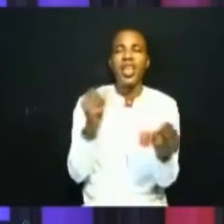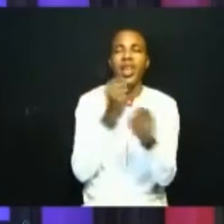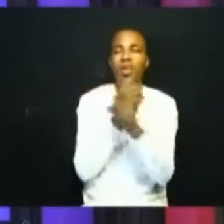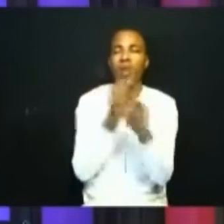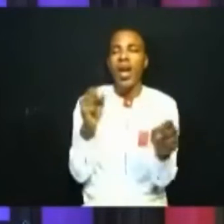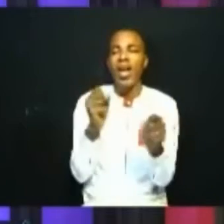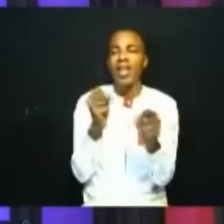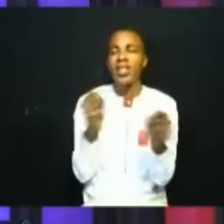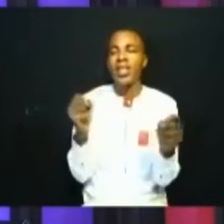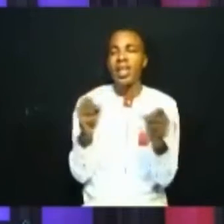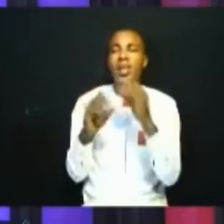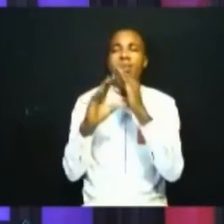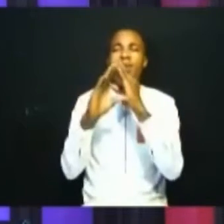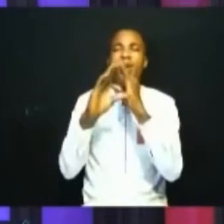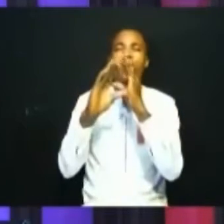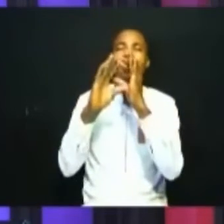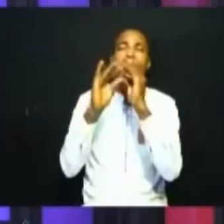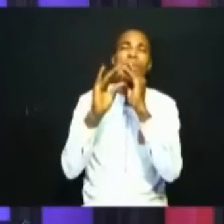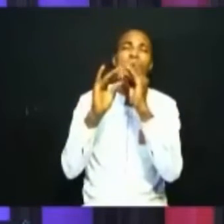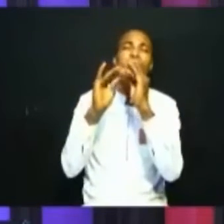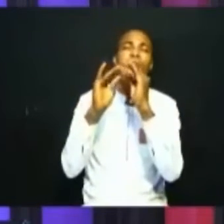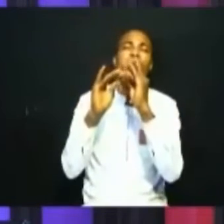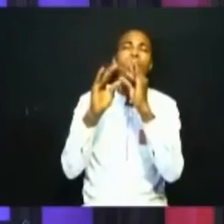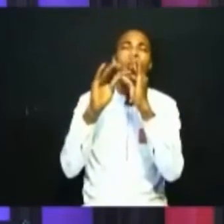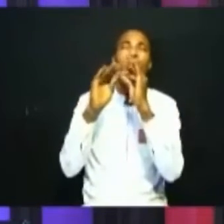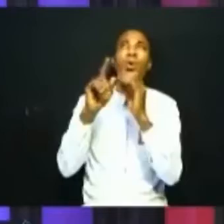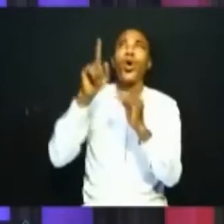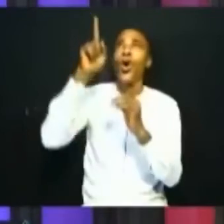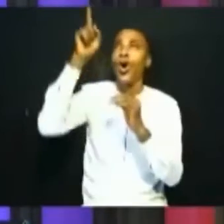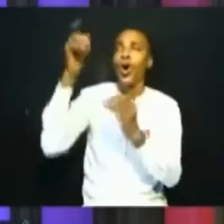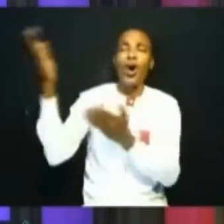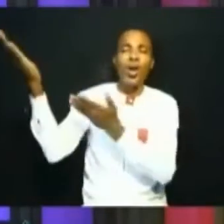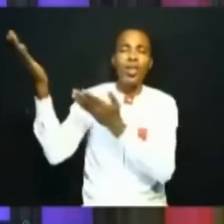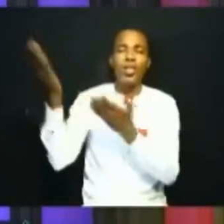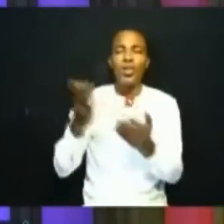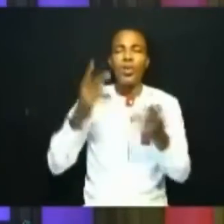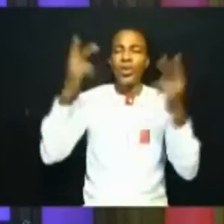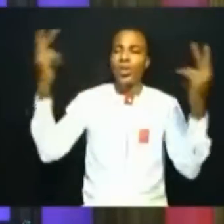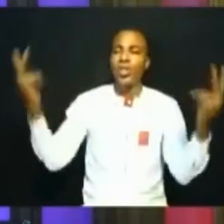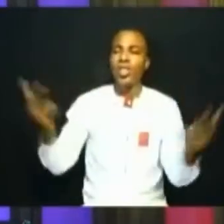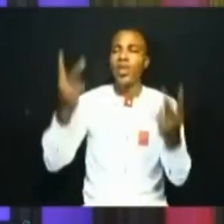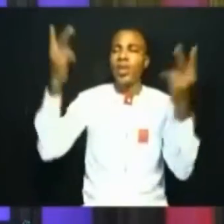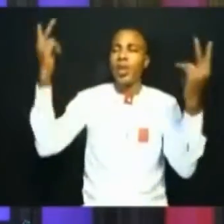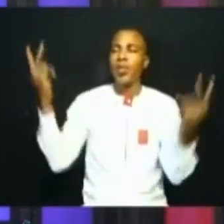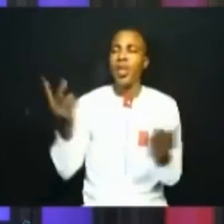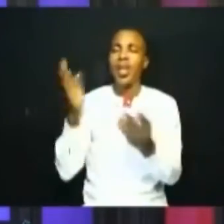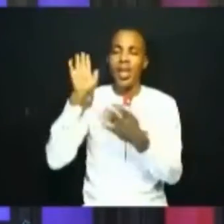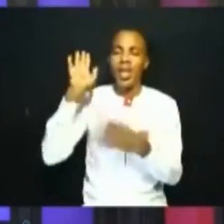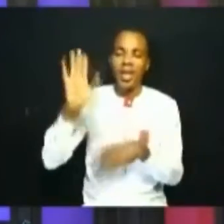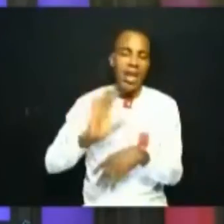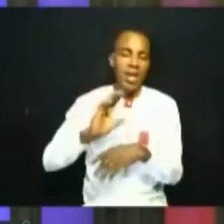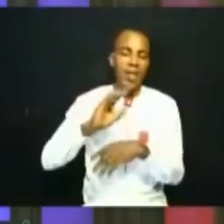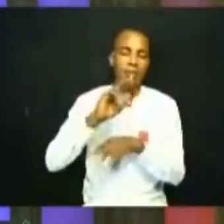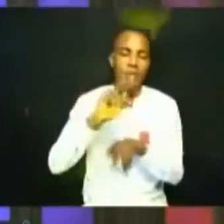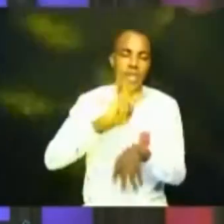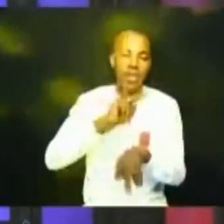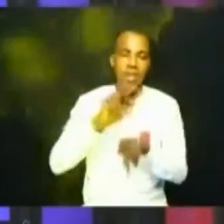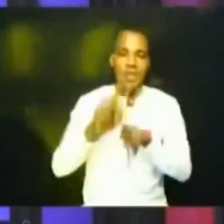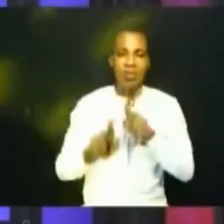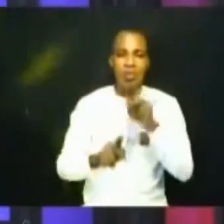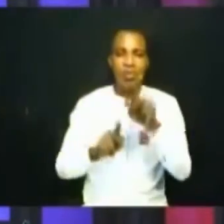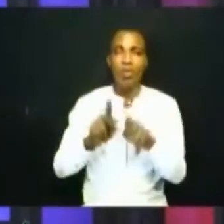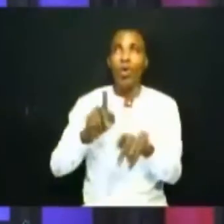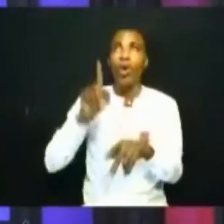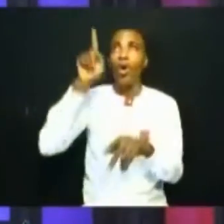ne nkwagye aben no, odi nkunim abre ne man, odi nkunim abre, wama ne